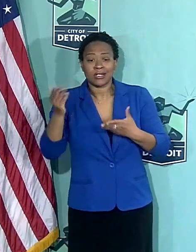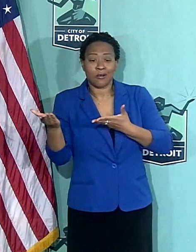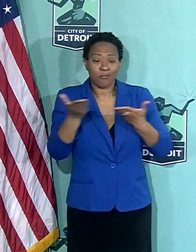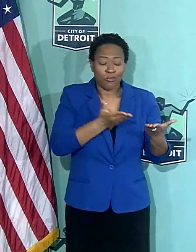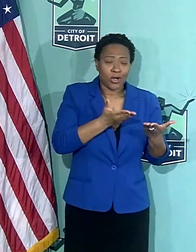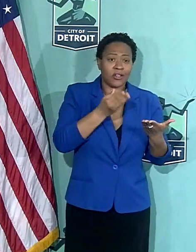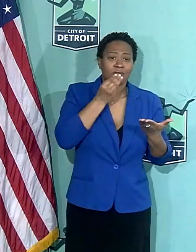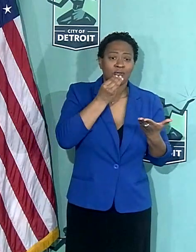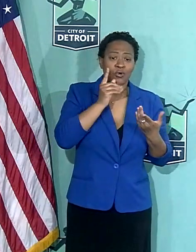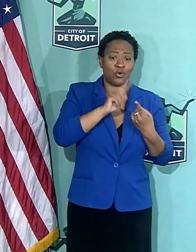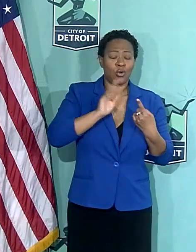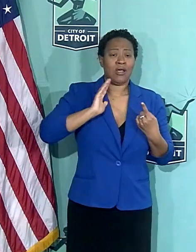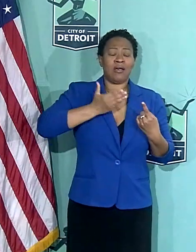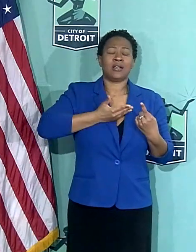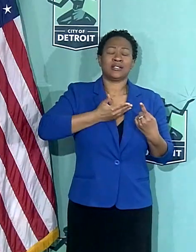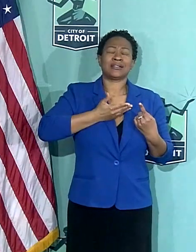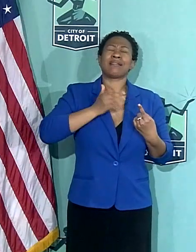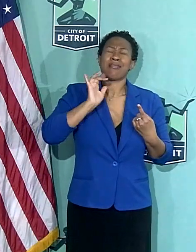definitely,